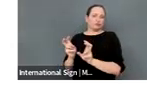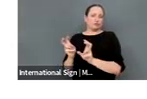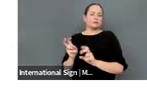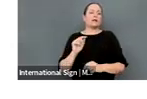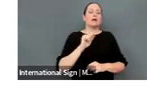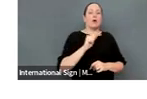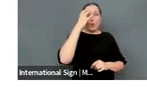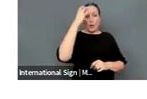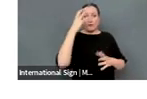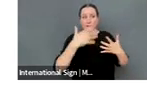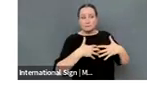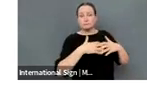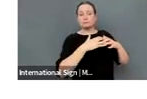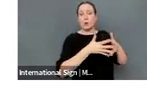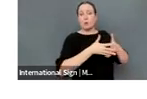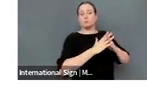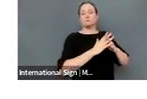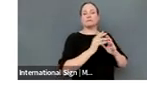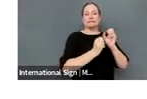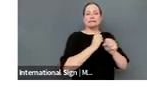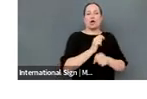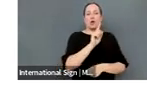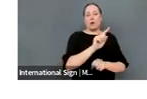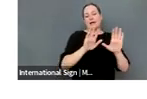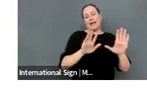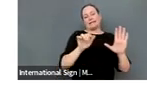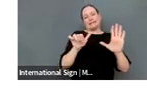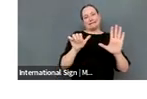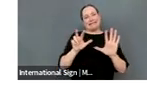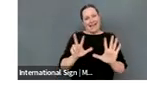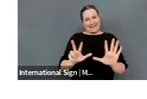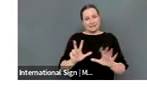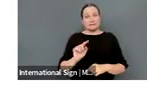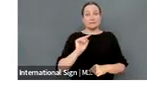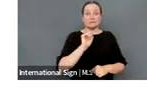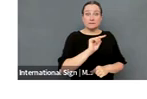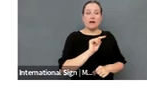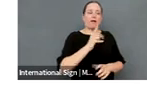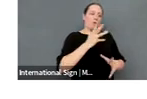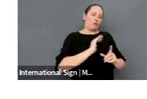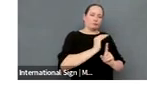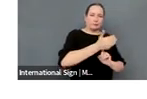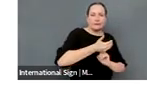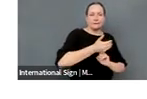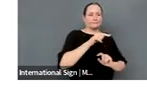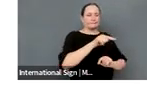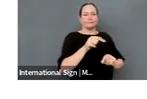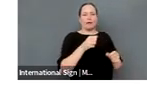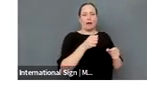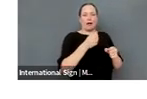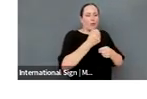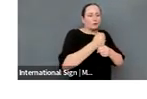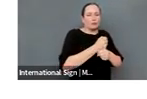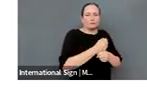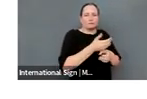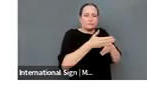was established in 1968, which primarily focused on sheltered employment in the 17 farm centers. And